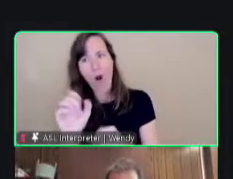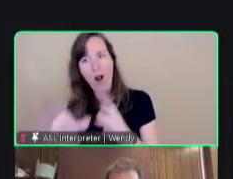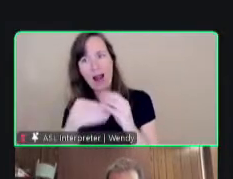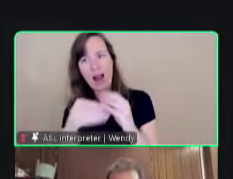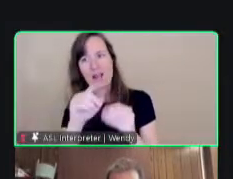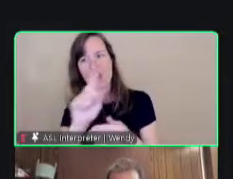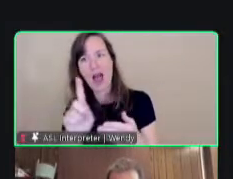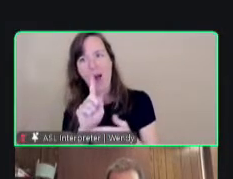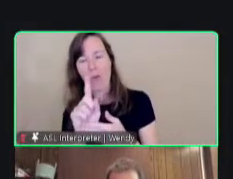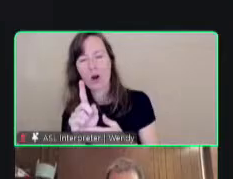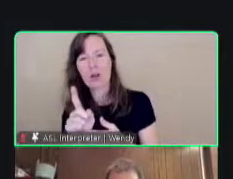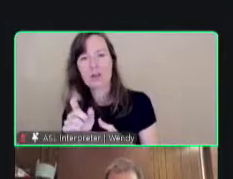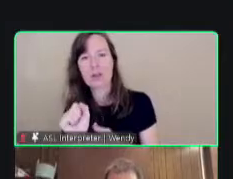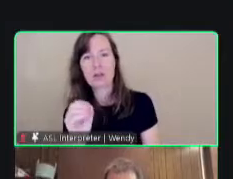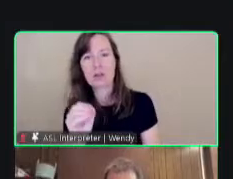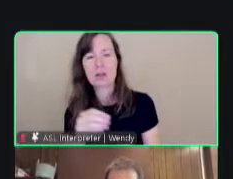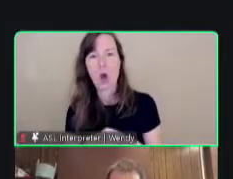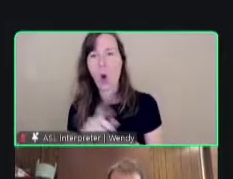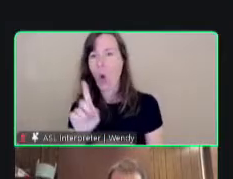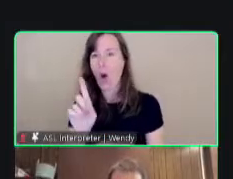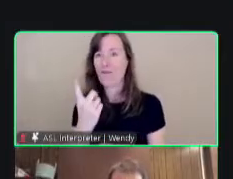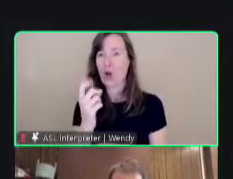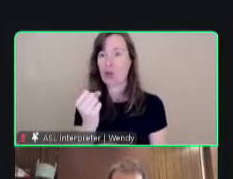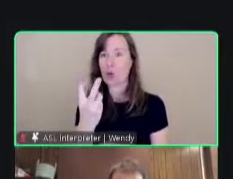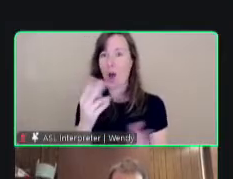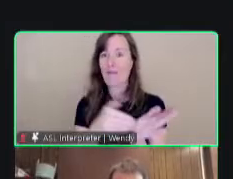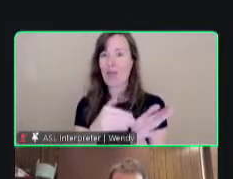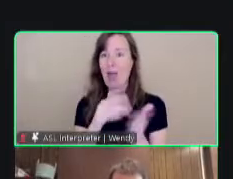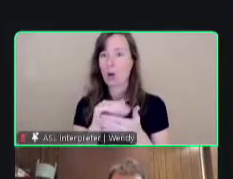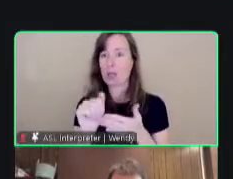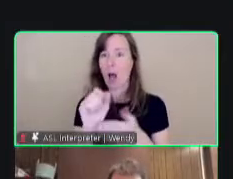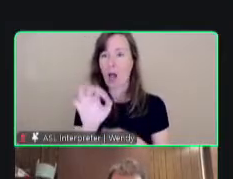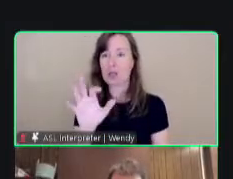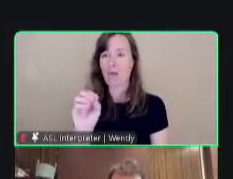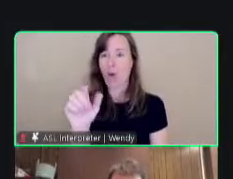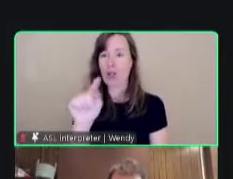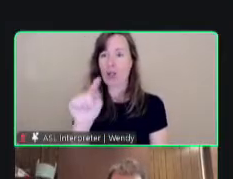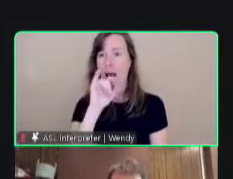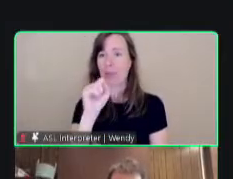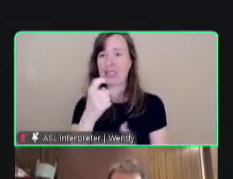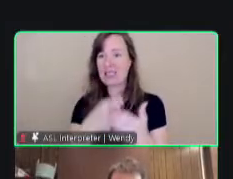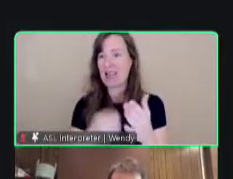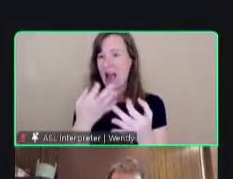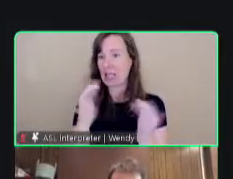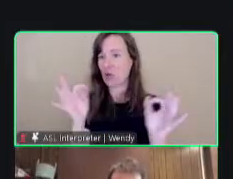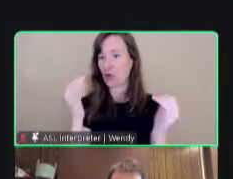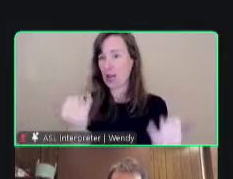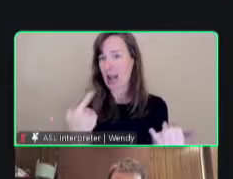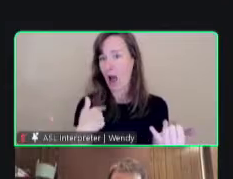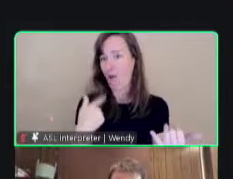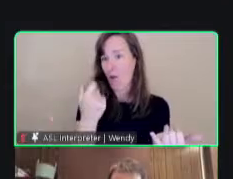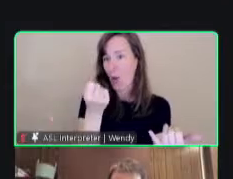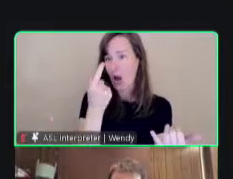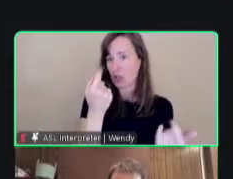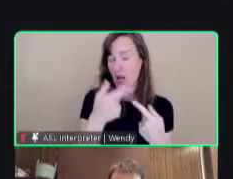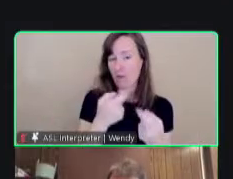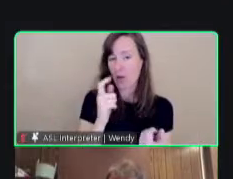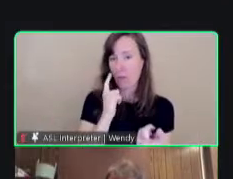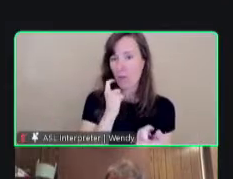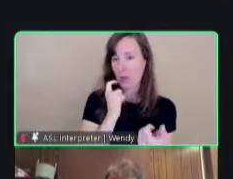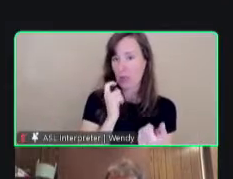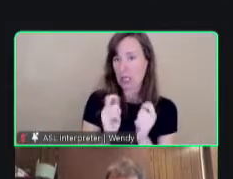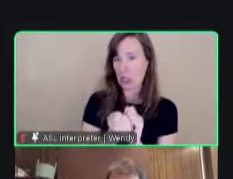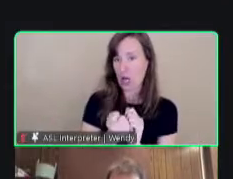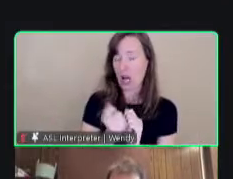first $12,000 of overtime I think is tax free now. So they're eager to work